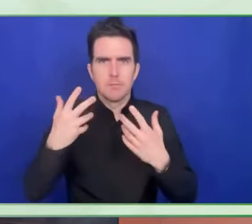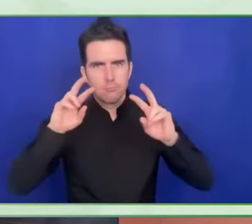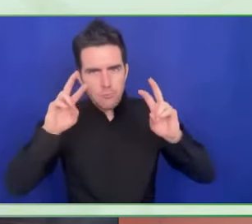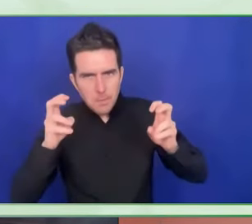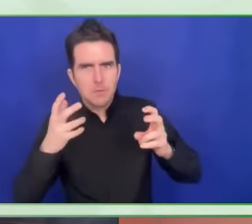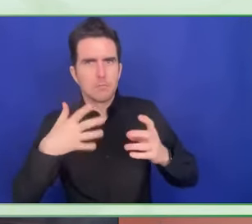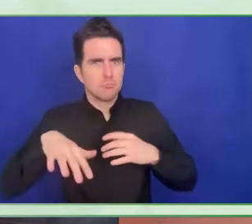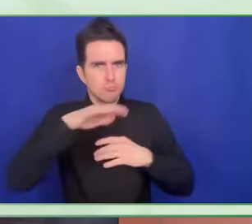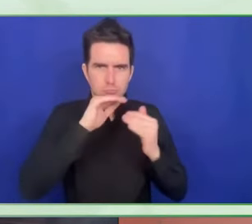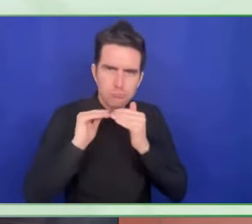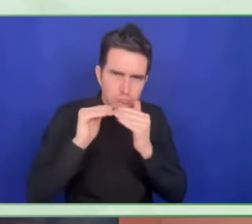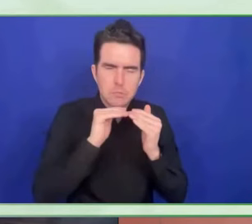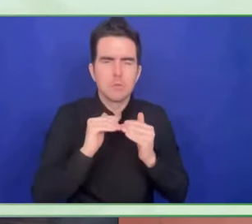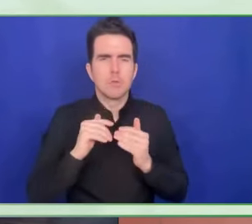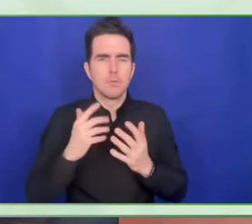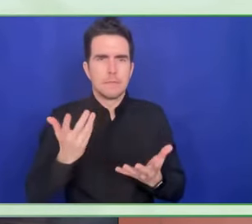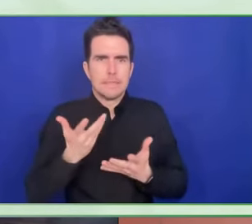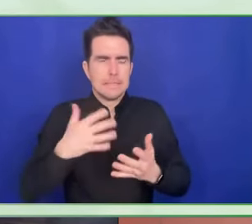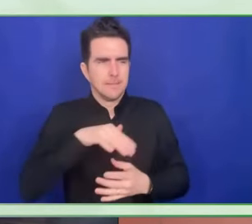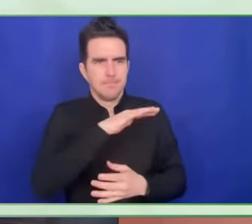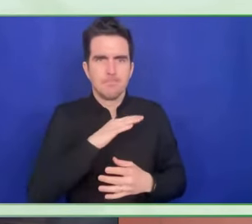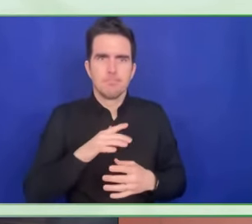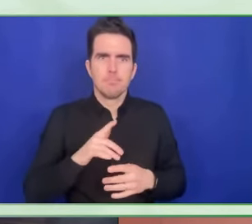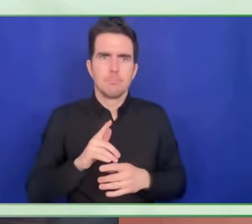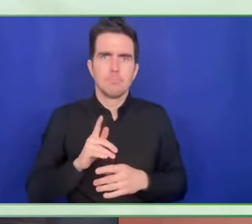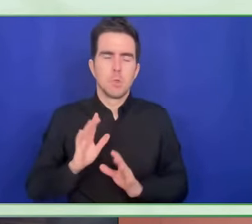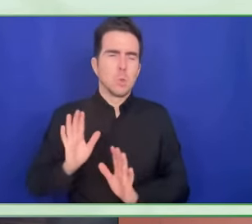a short time for responses.